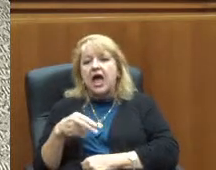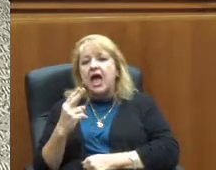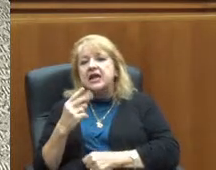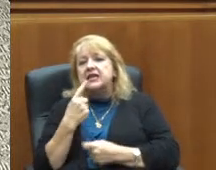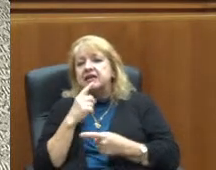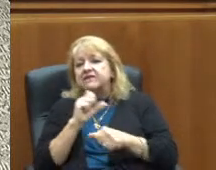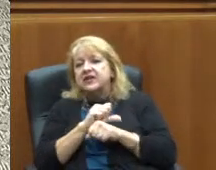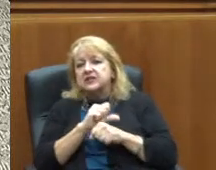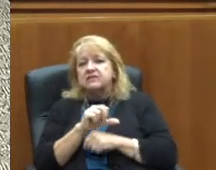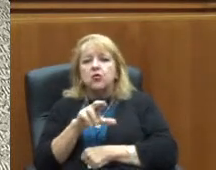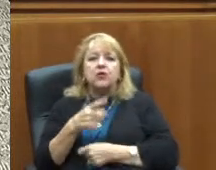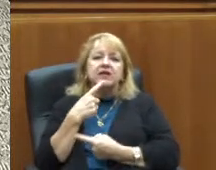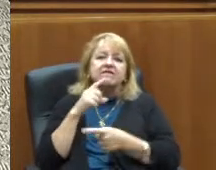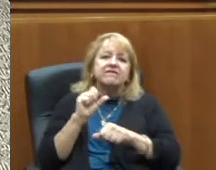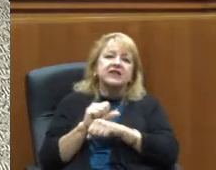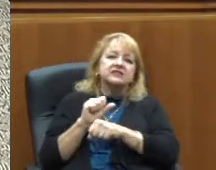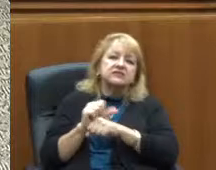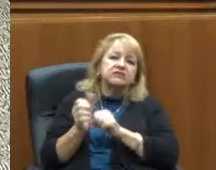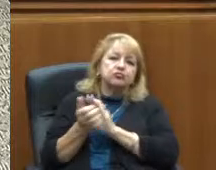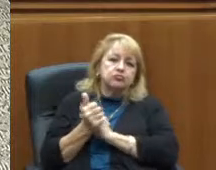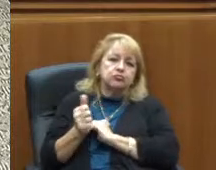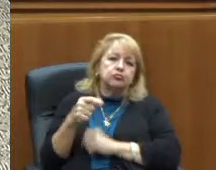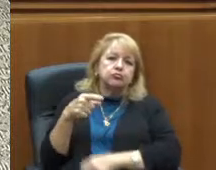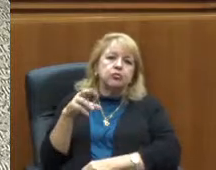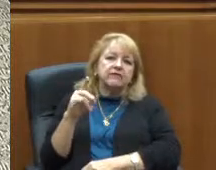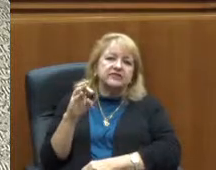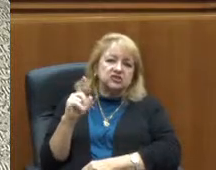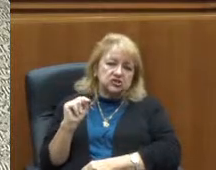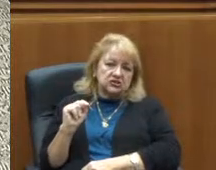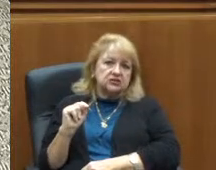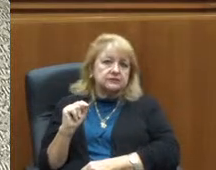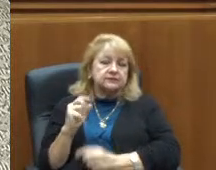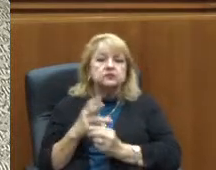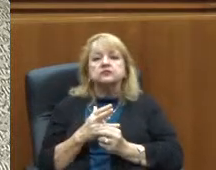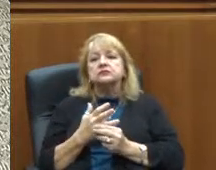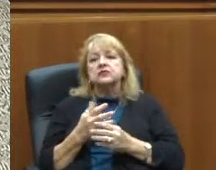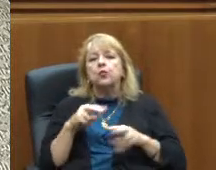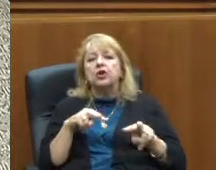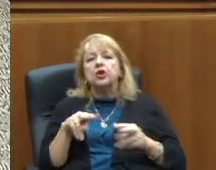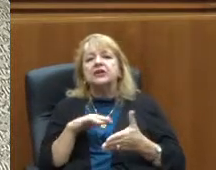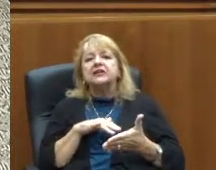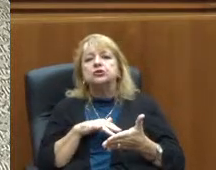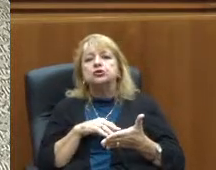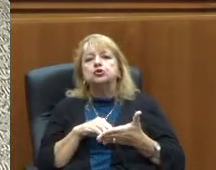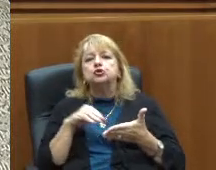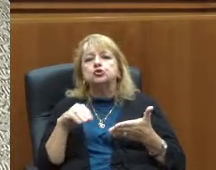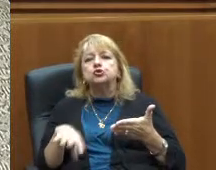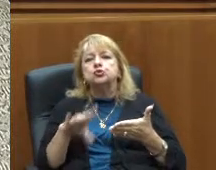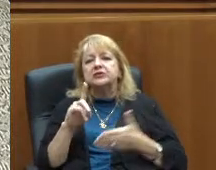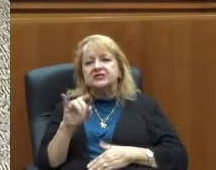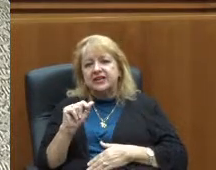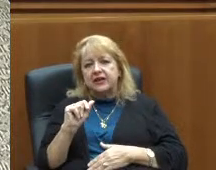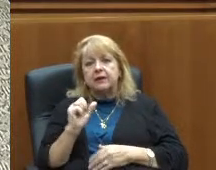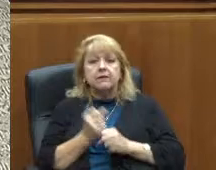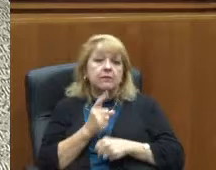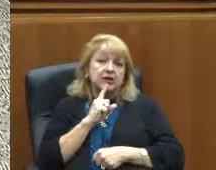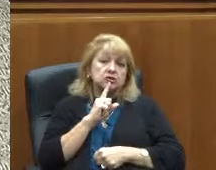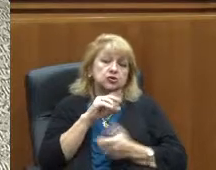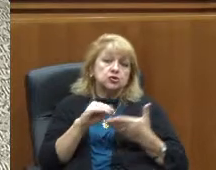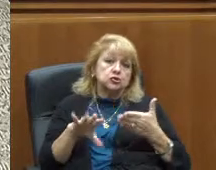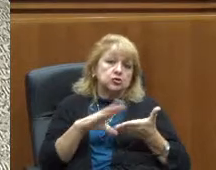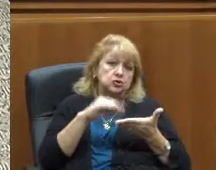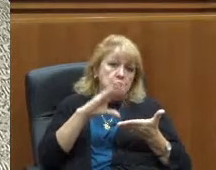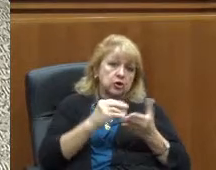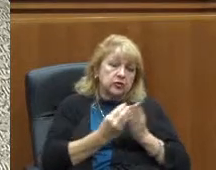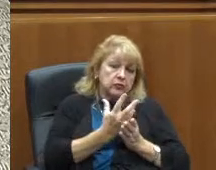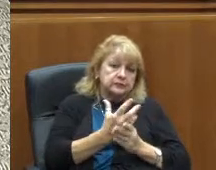be eligible. And then we look at student data. We have to make sure the students are growing. We also have a